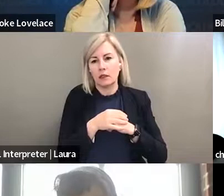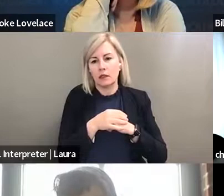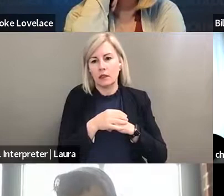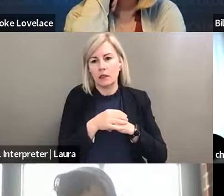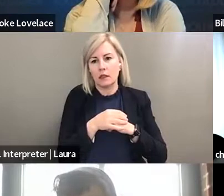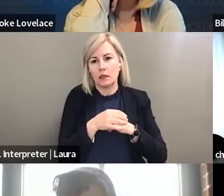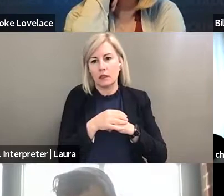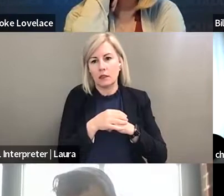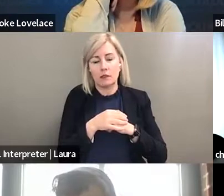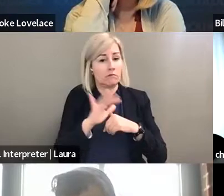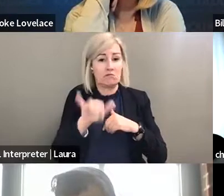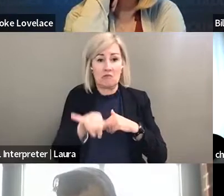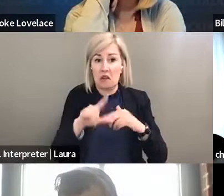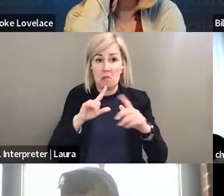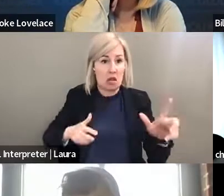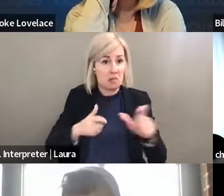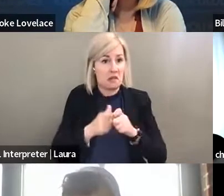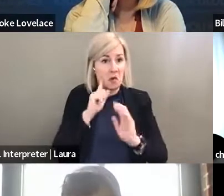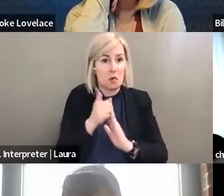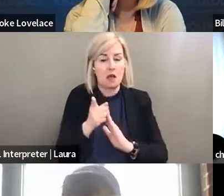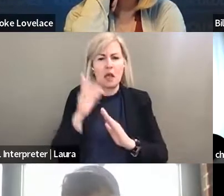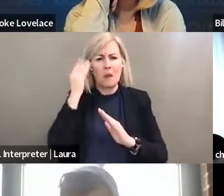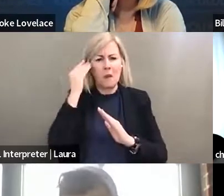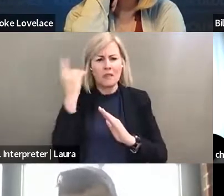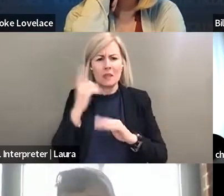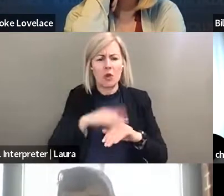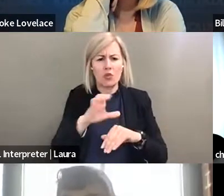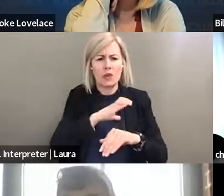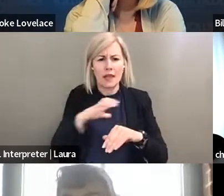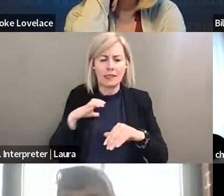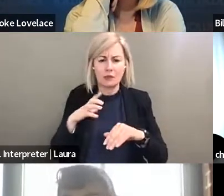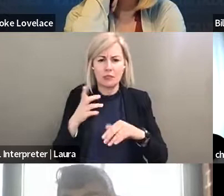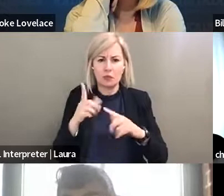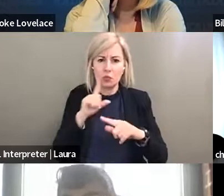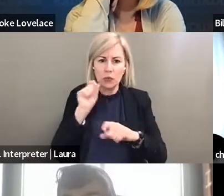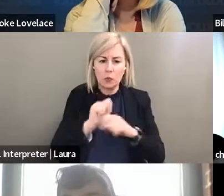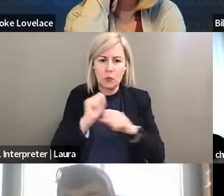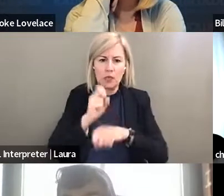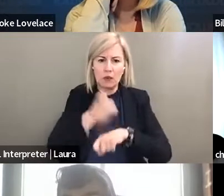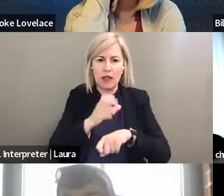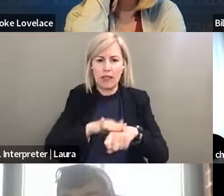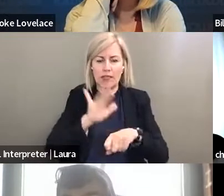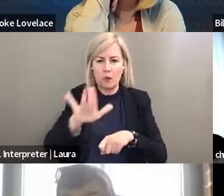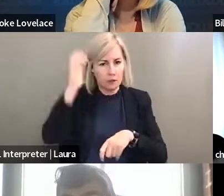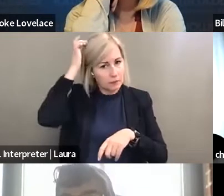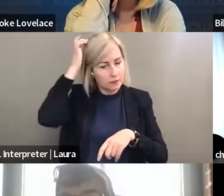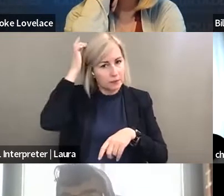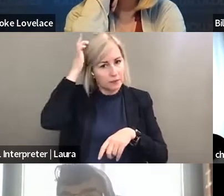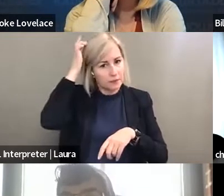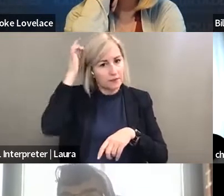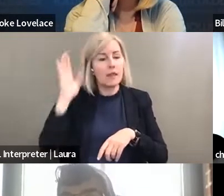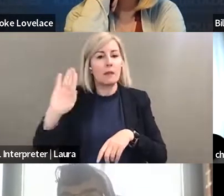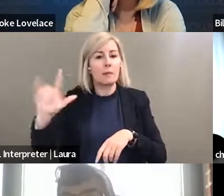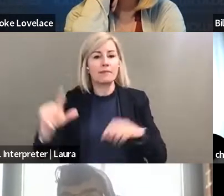that hadn't been updated for a while. So I know, Bill, someone on your council was really working hard on that bill. That's